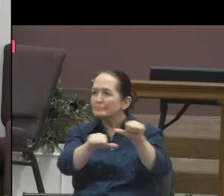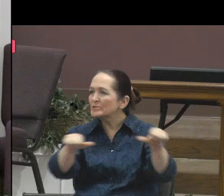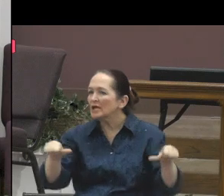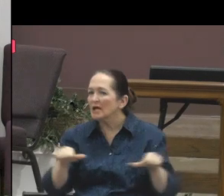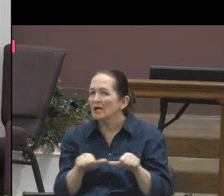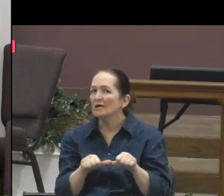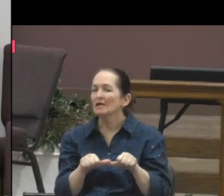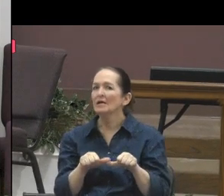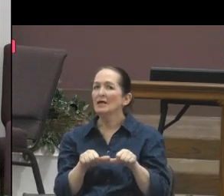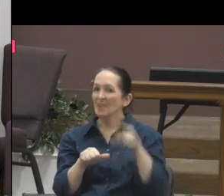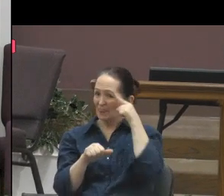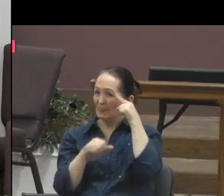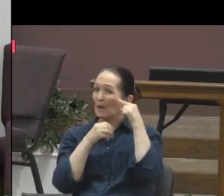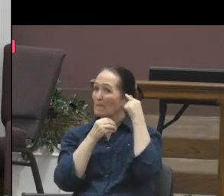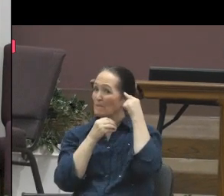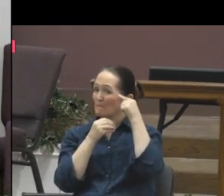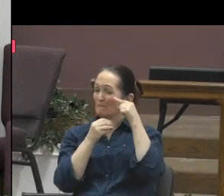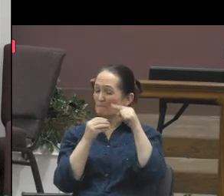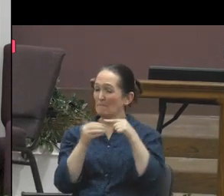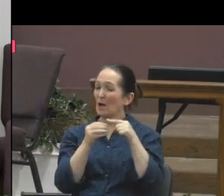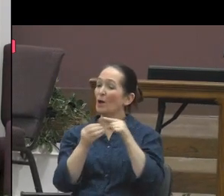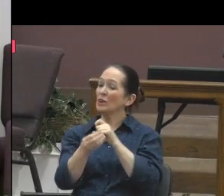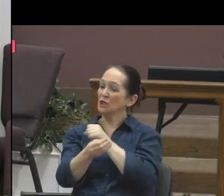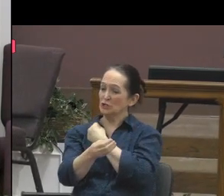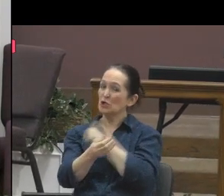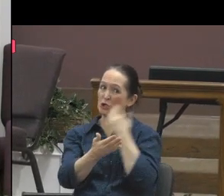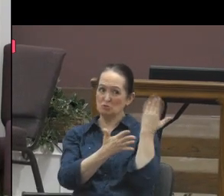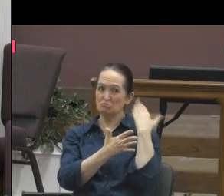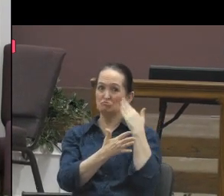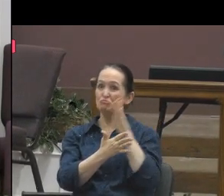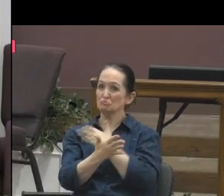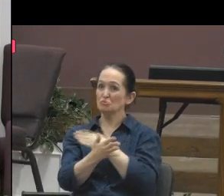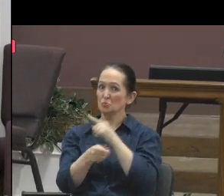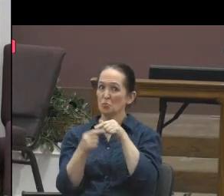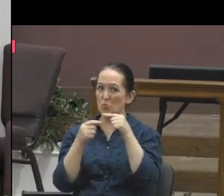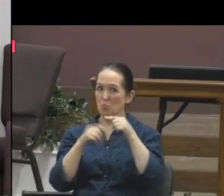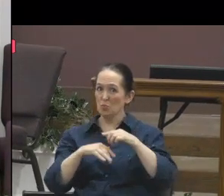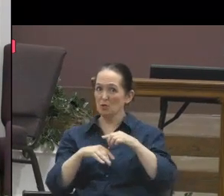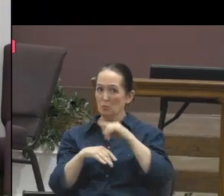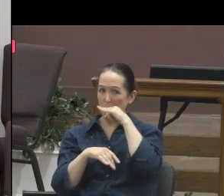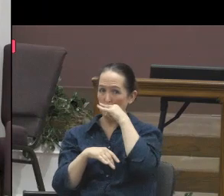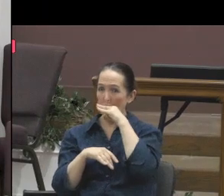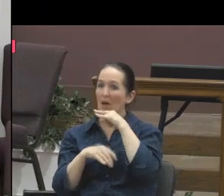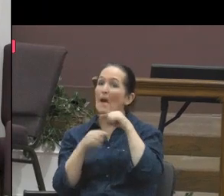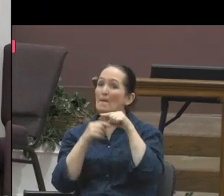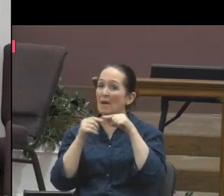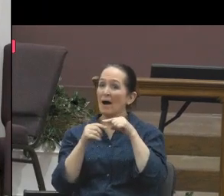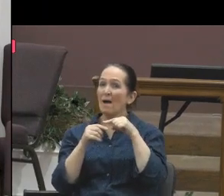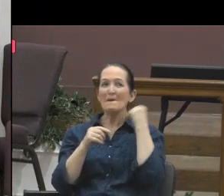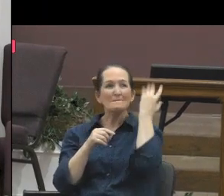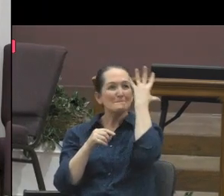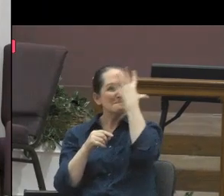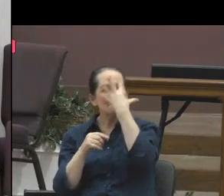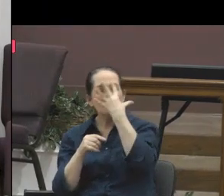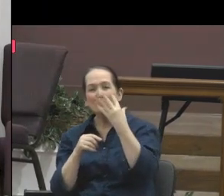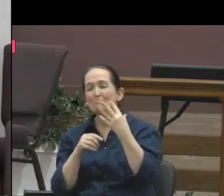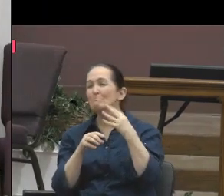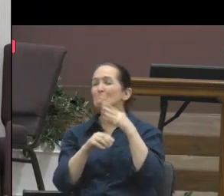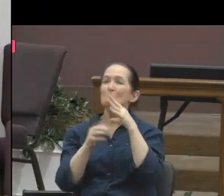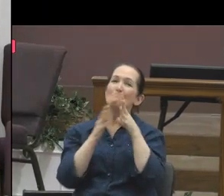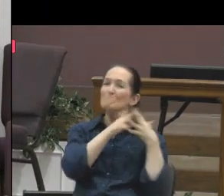You think about the songs we used to sing when we were children of America the Beautiful.